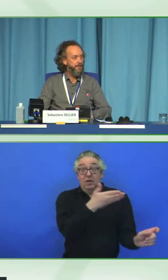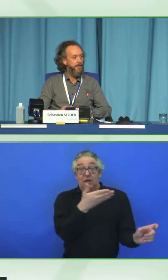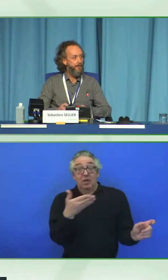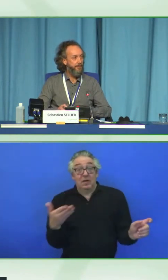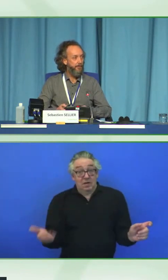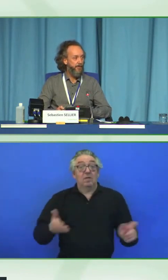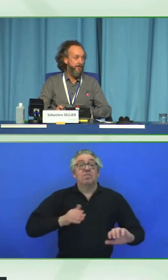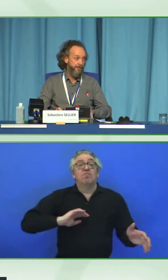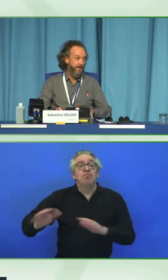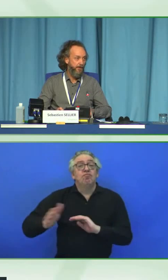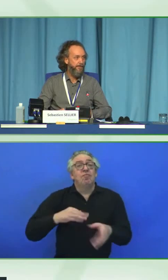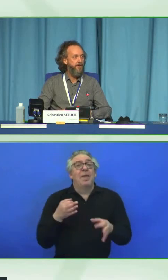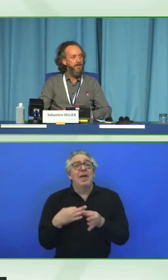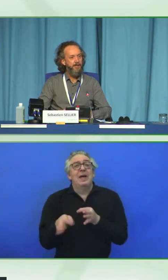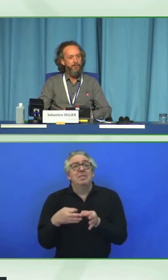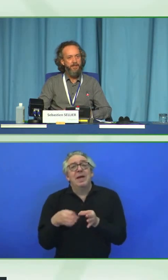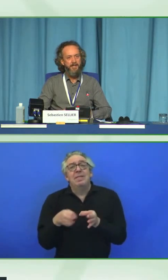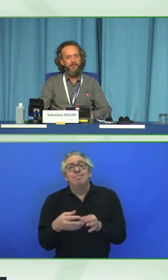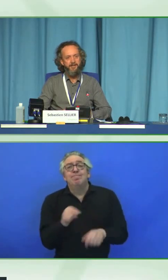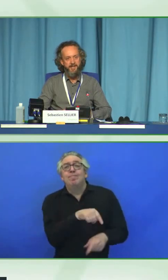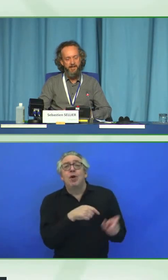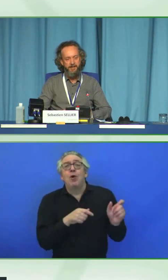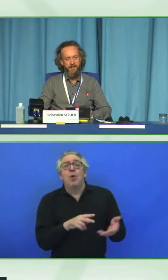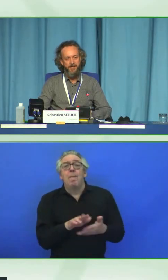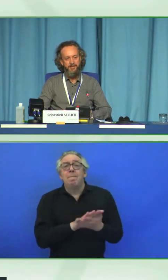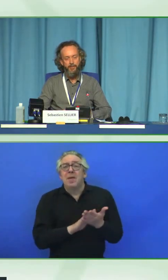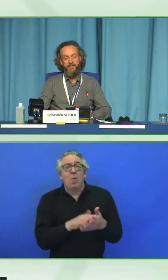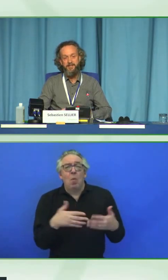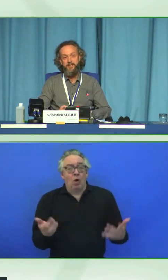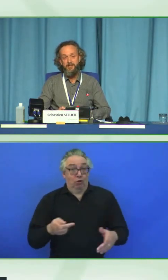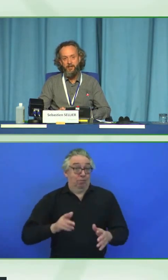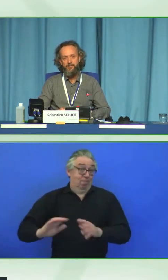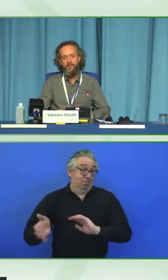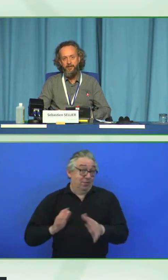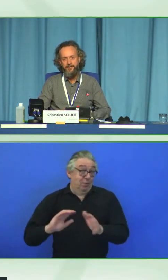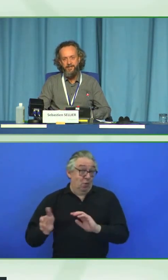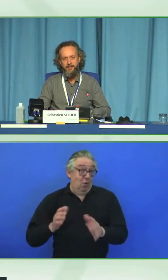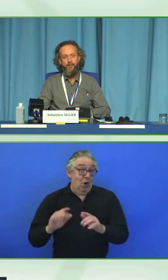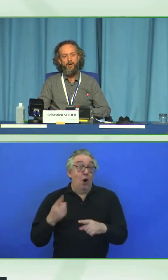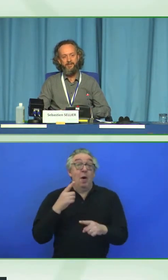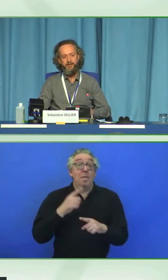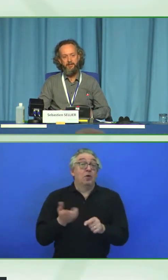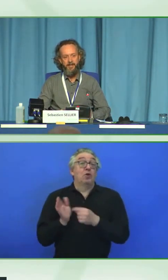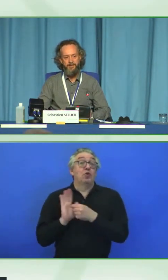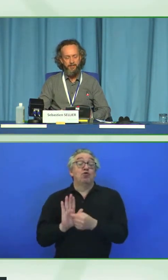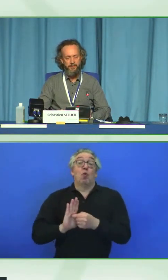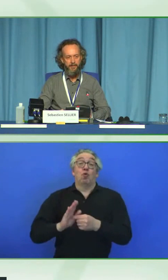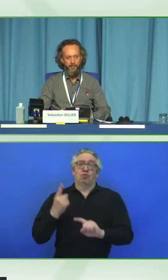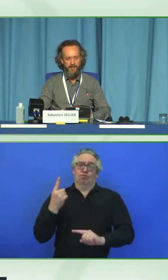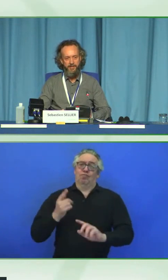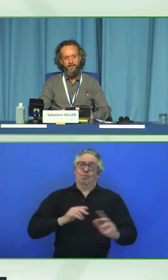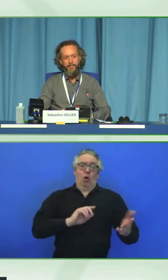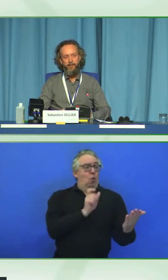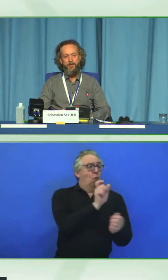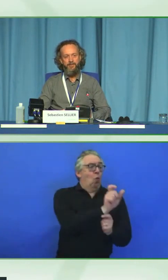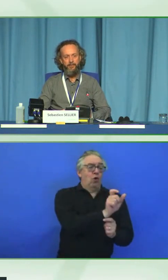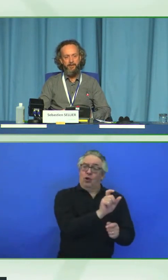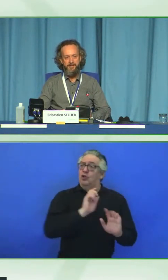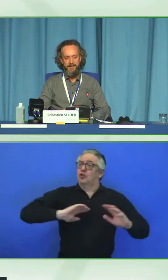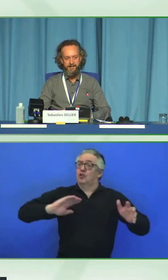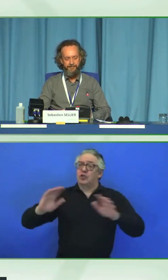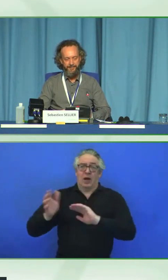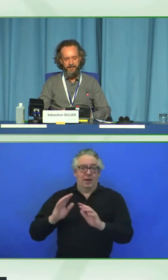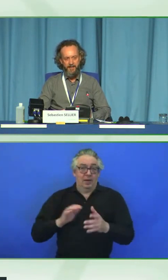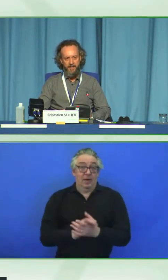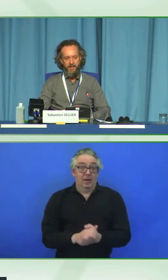language with a video, and you will get the sign. And so it's easier to understand written language